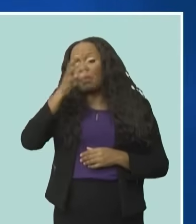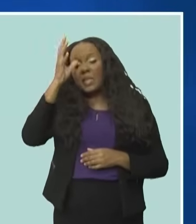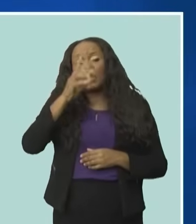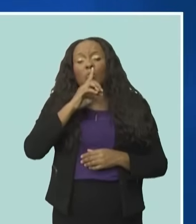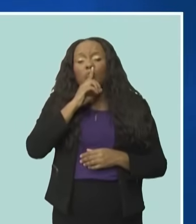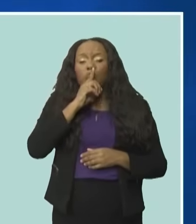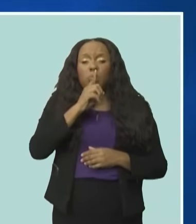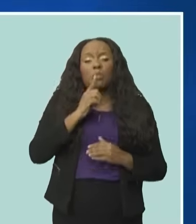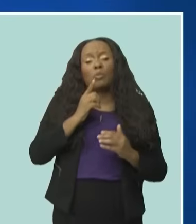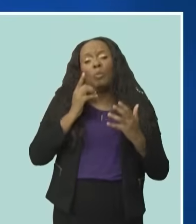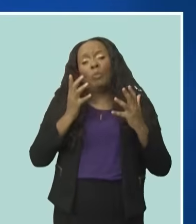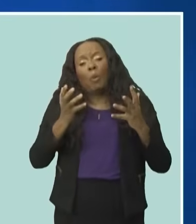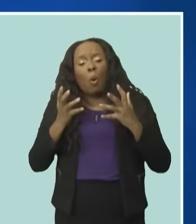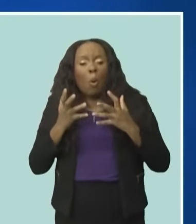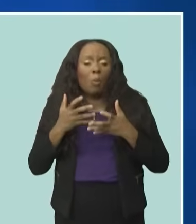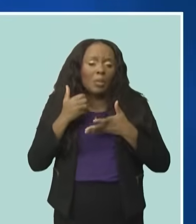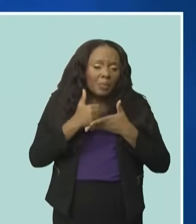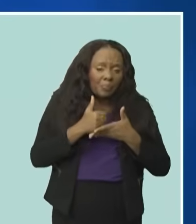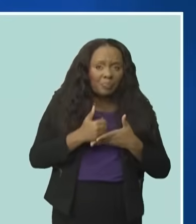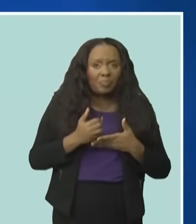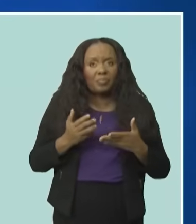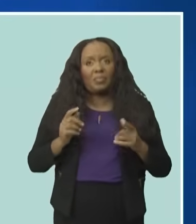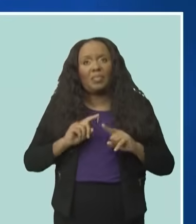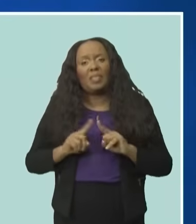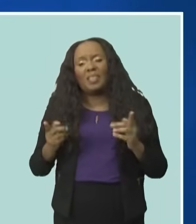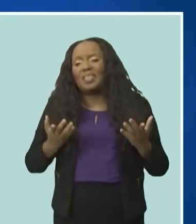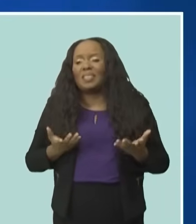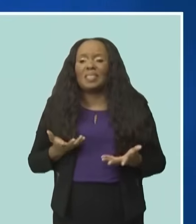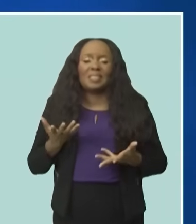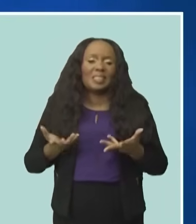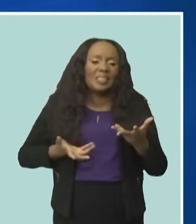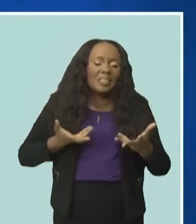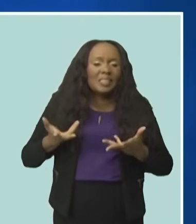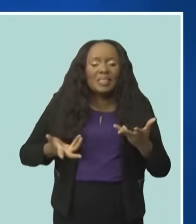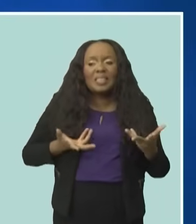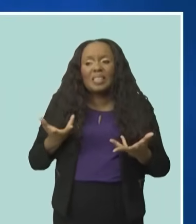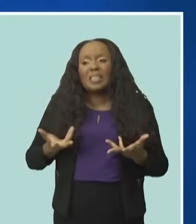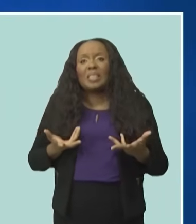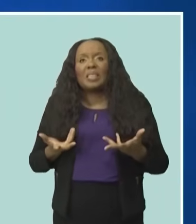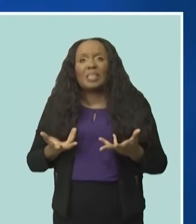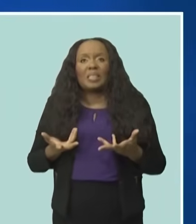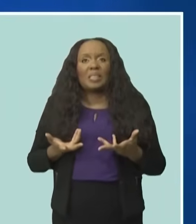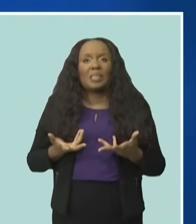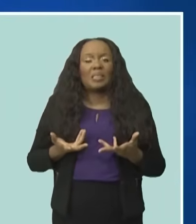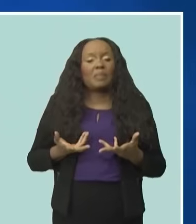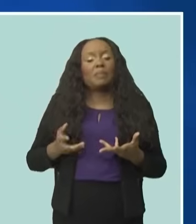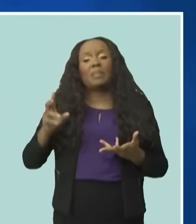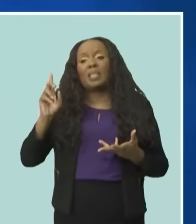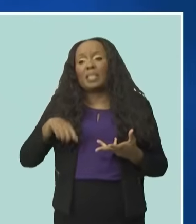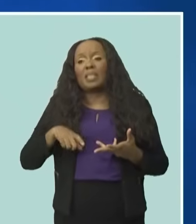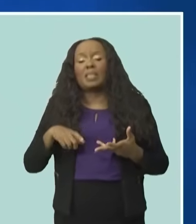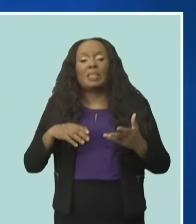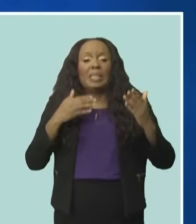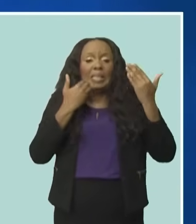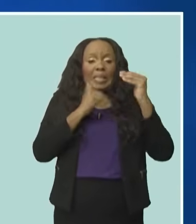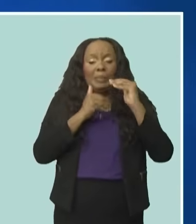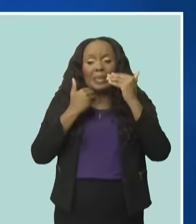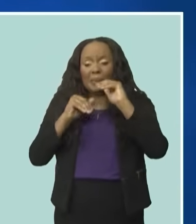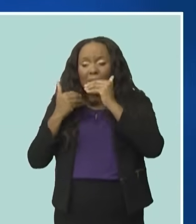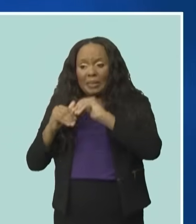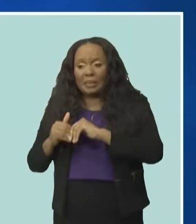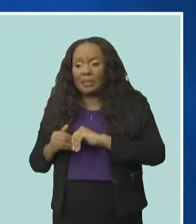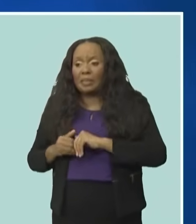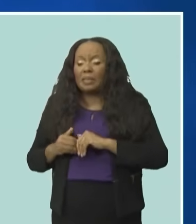children. Unfortunately, we had the difficult task of having to disappoint a significant number